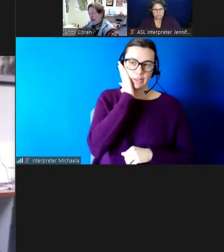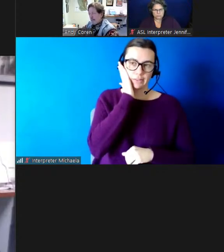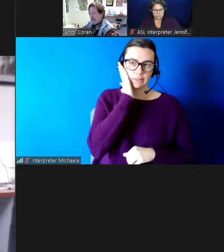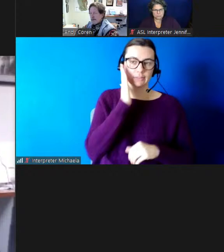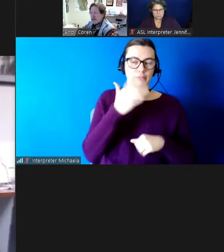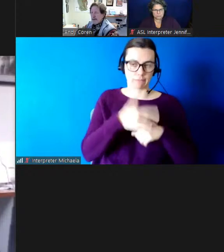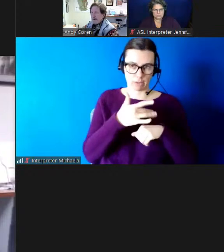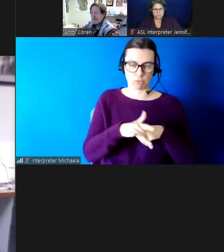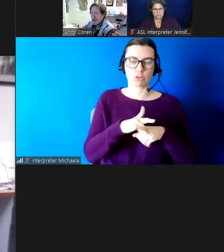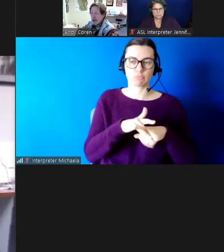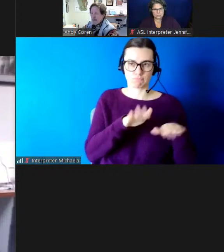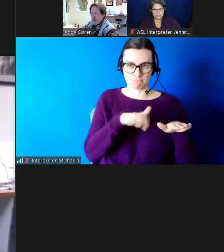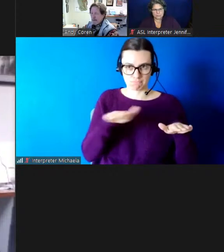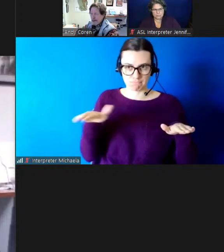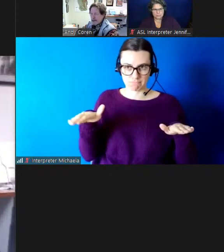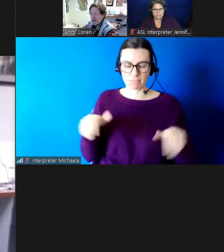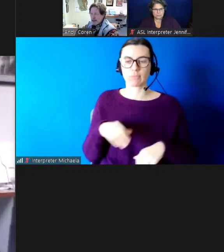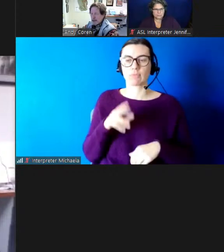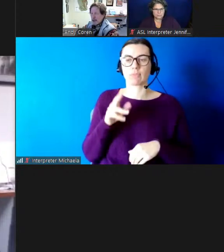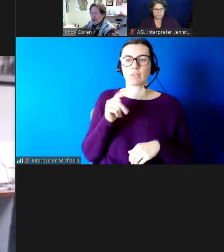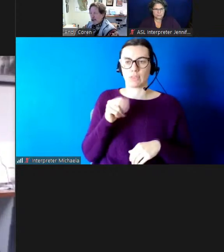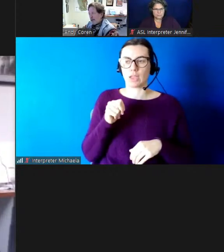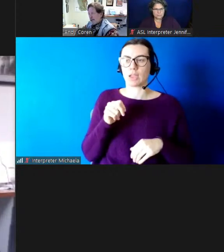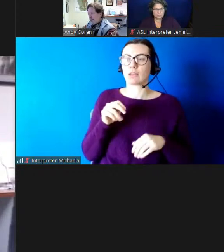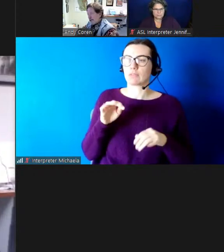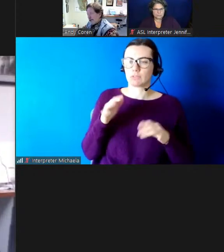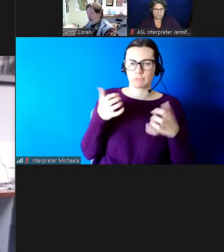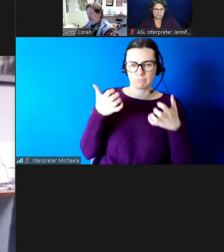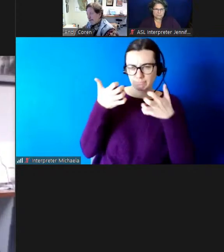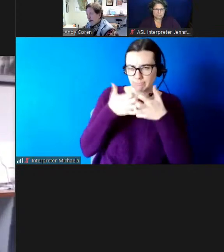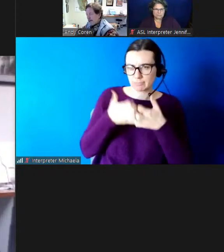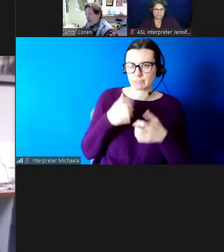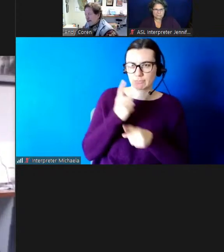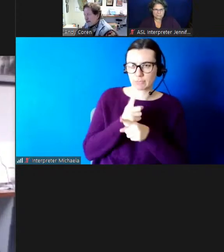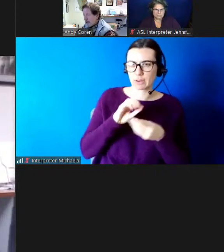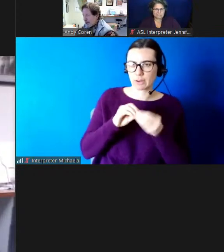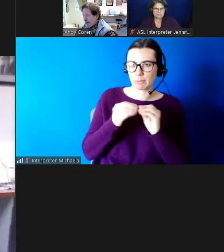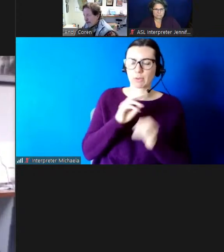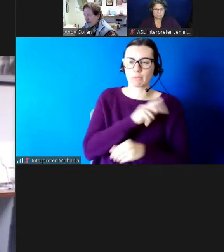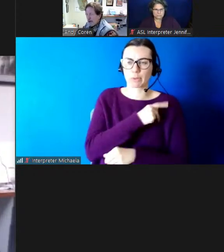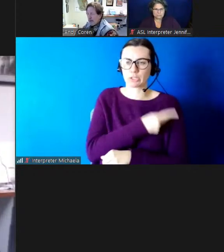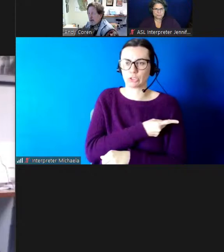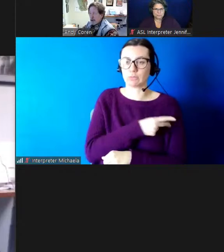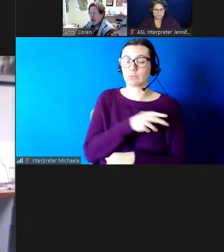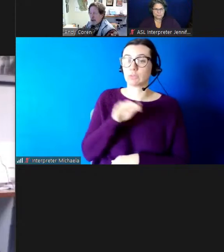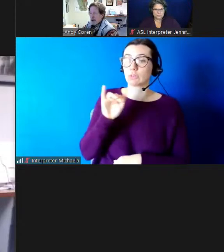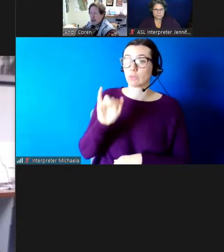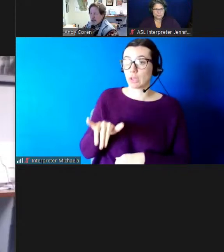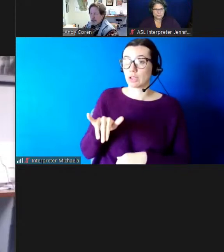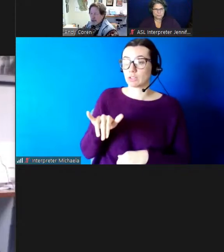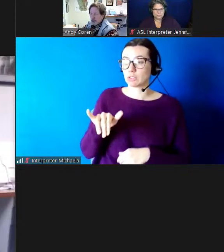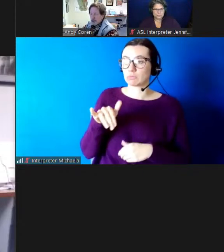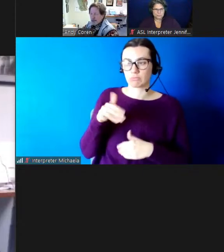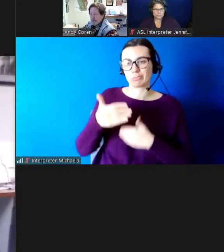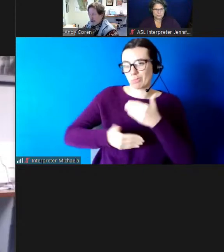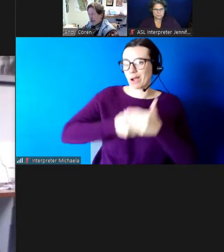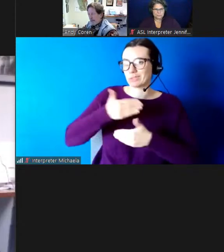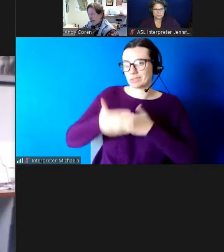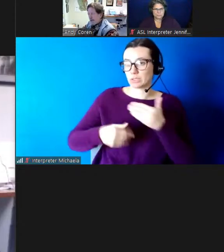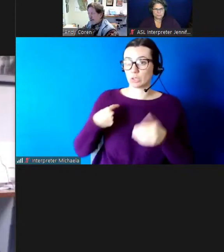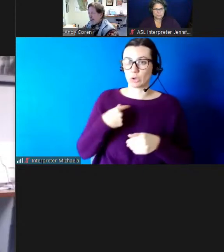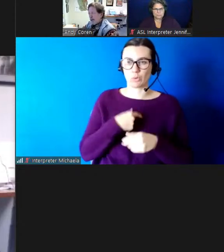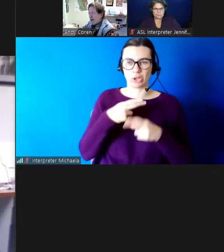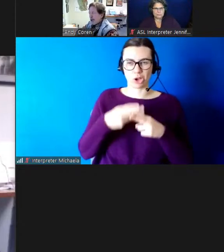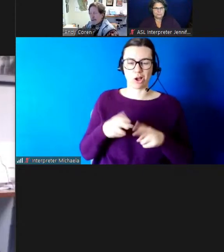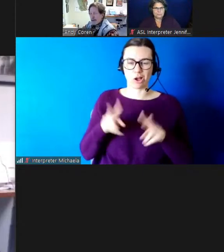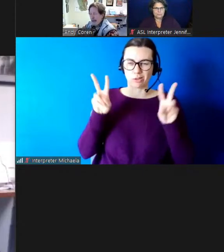right numbers of patients. So this is a process, and we're in what we're calling a critical shortage process